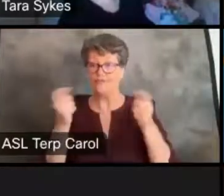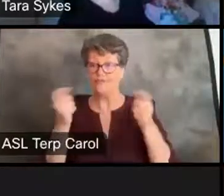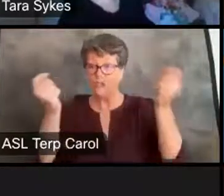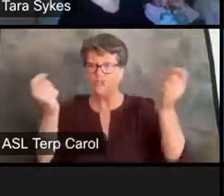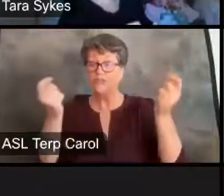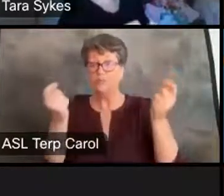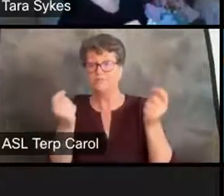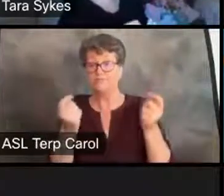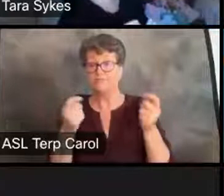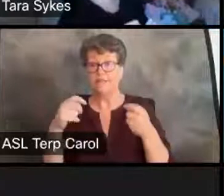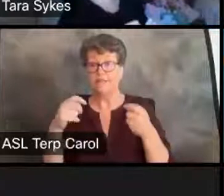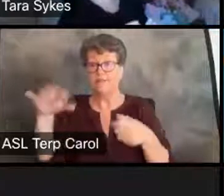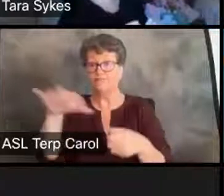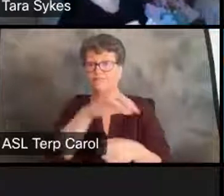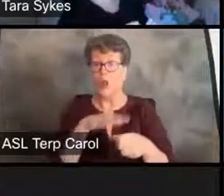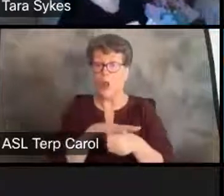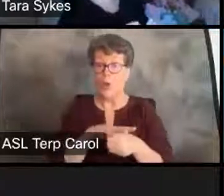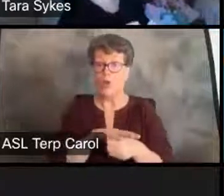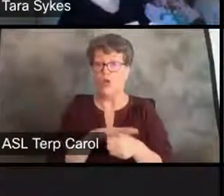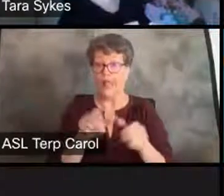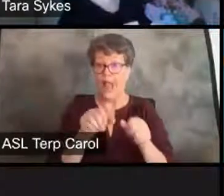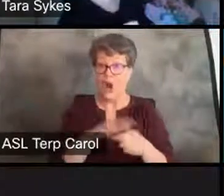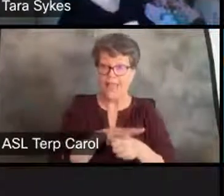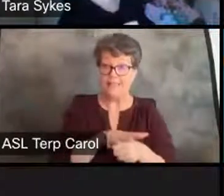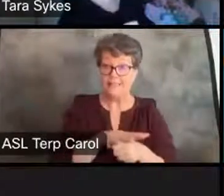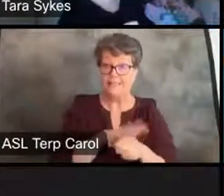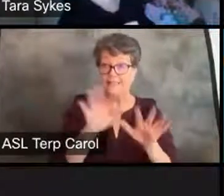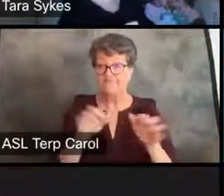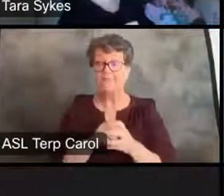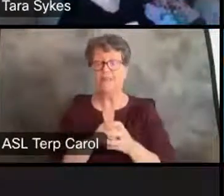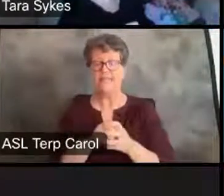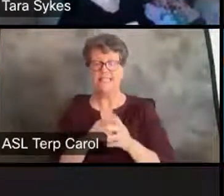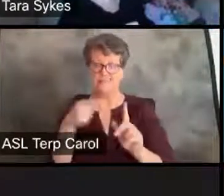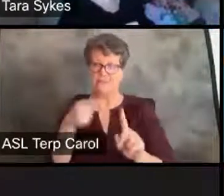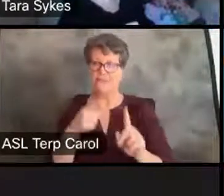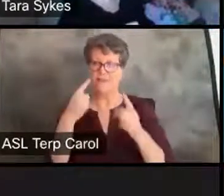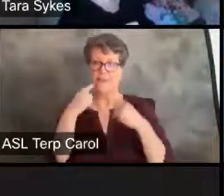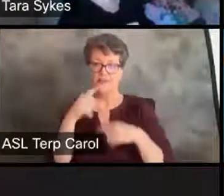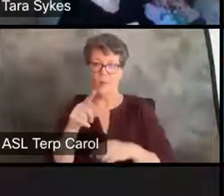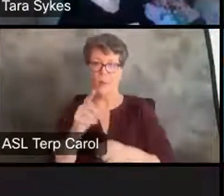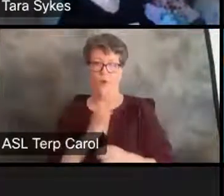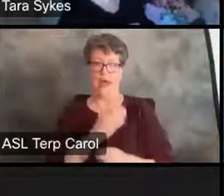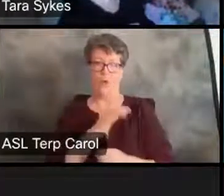at putting forth to this project. And with that, we are looking at